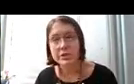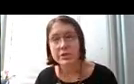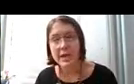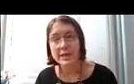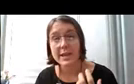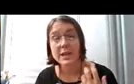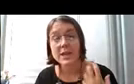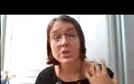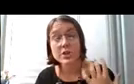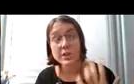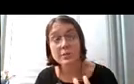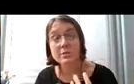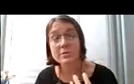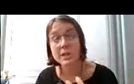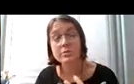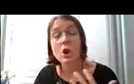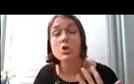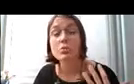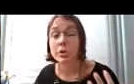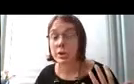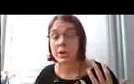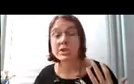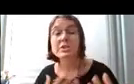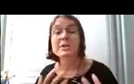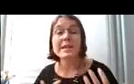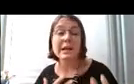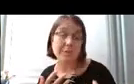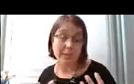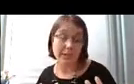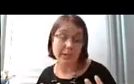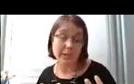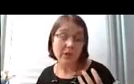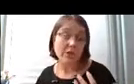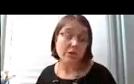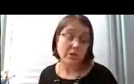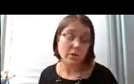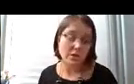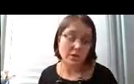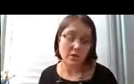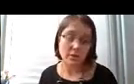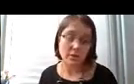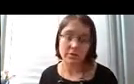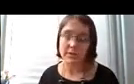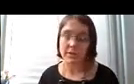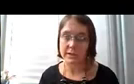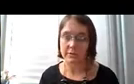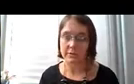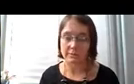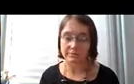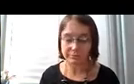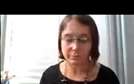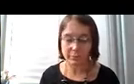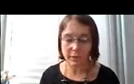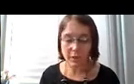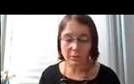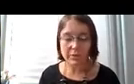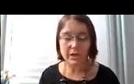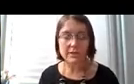your students, that they should keep themselves open to adapting to new situations that we find ourselves